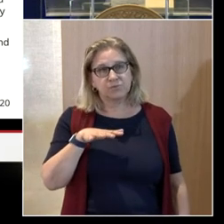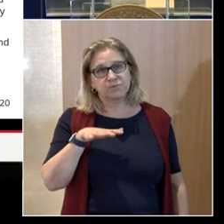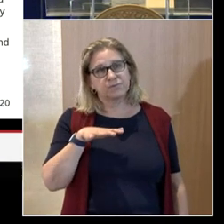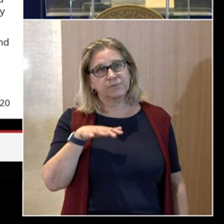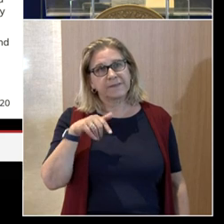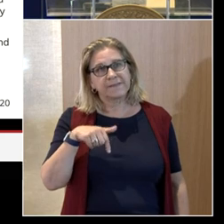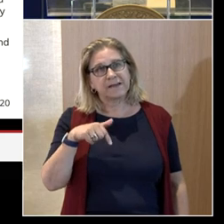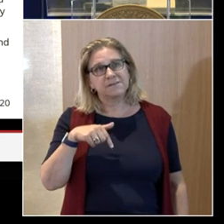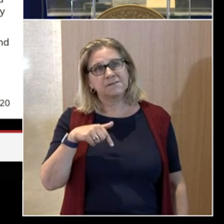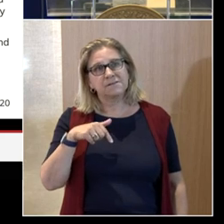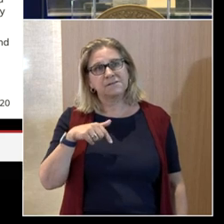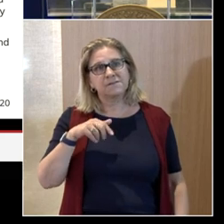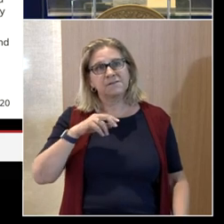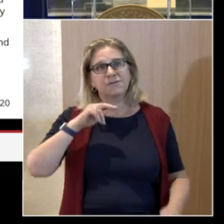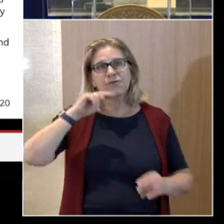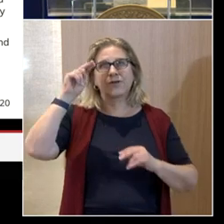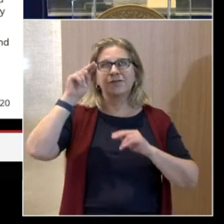for us.